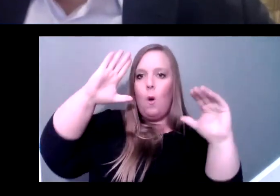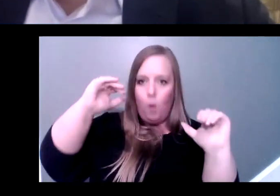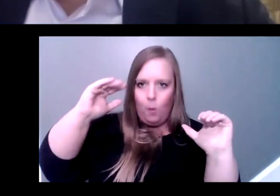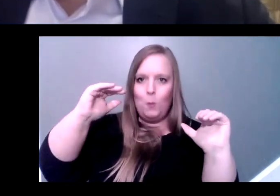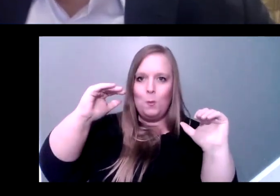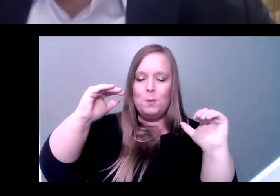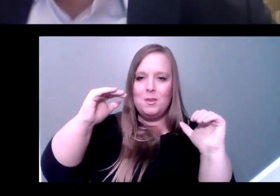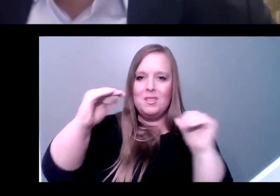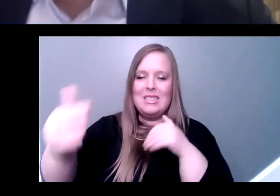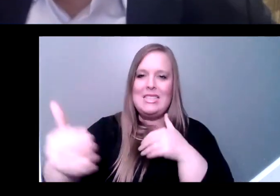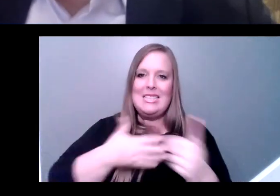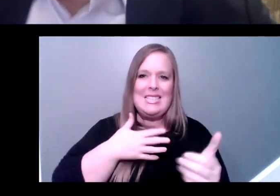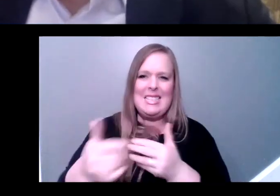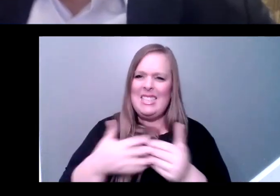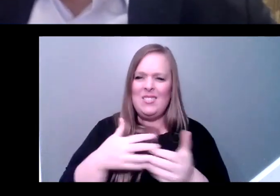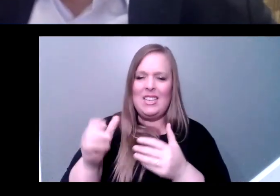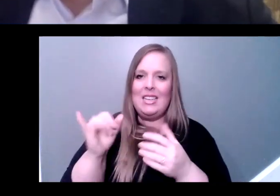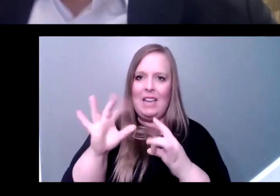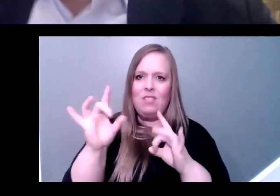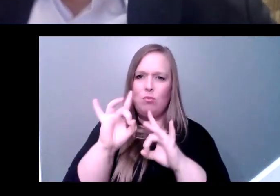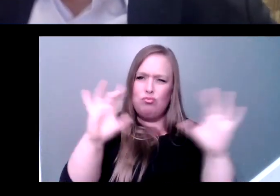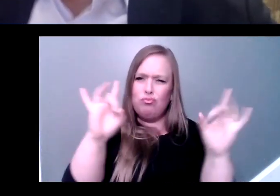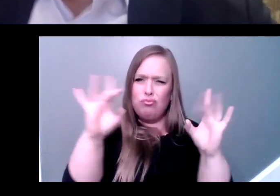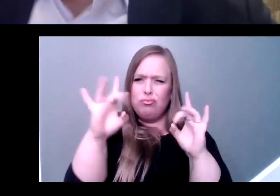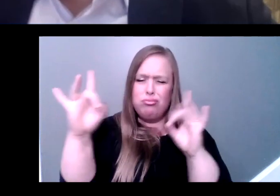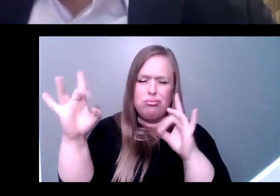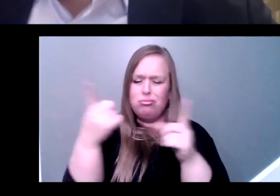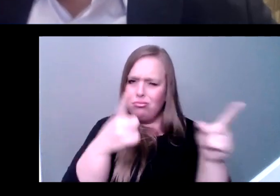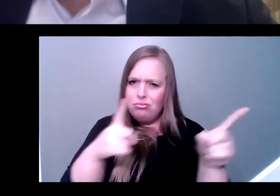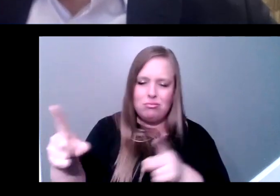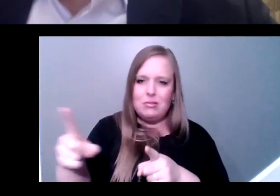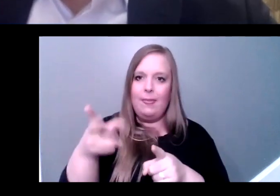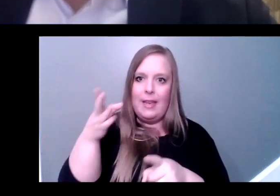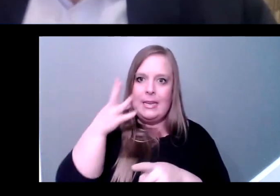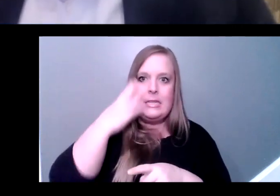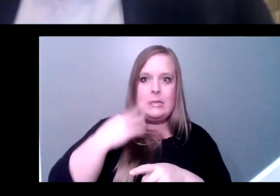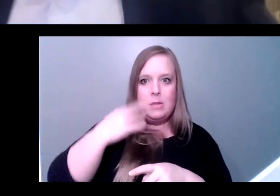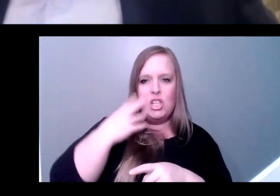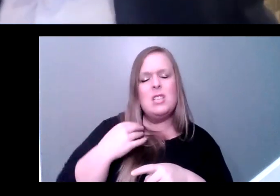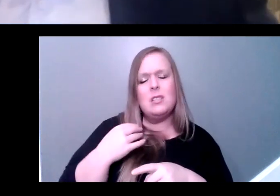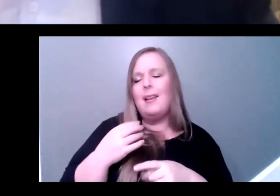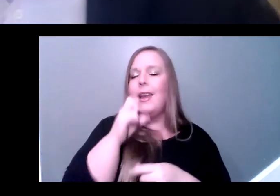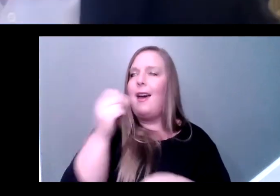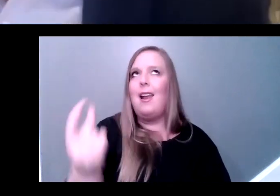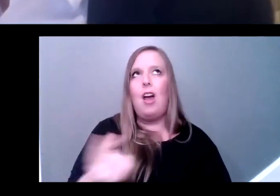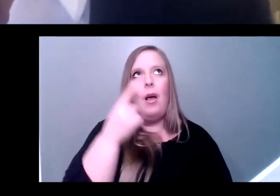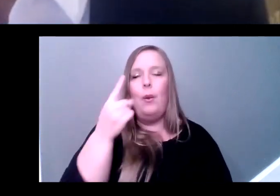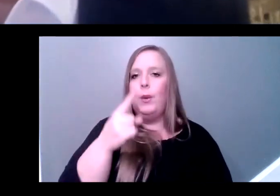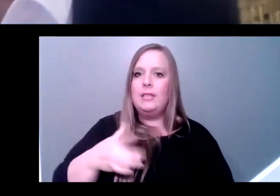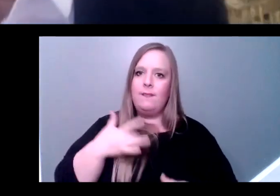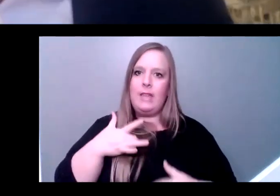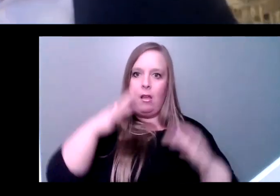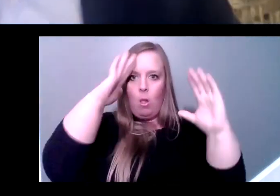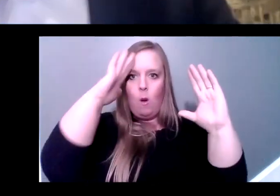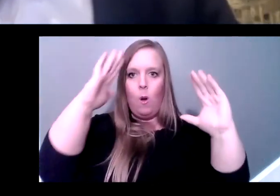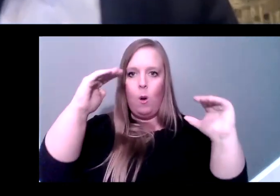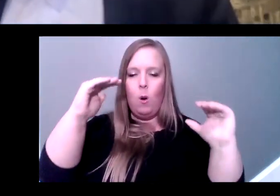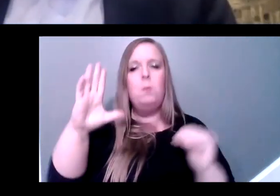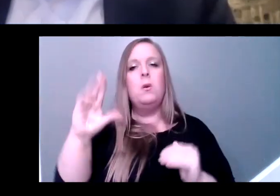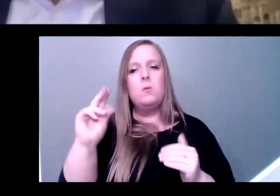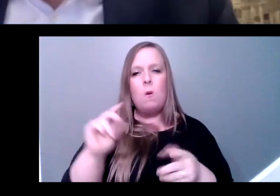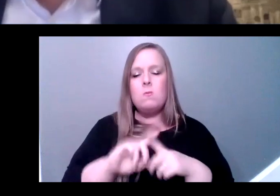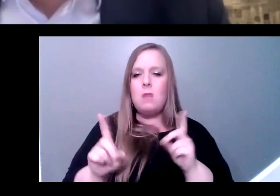against denial. The Office of the High Representative criminalized, and that's his role, but criminalized